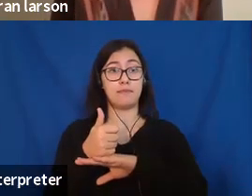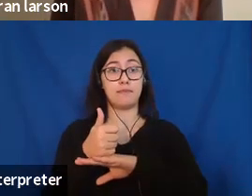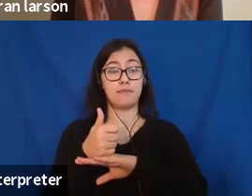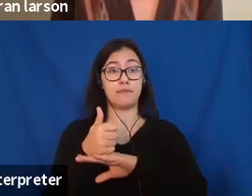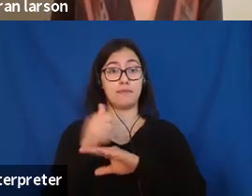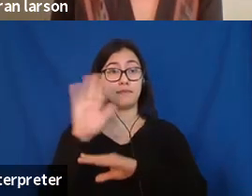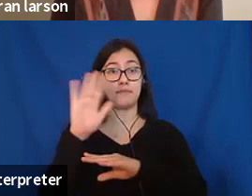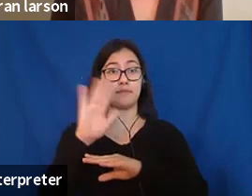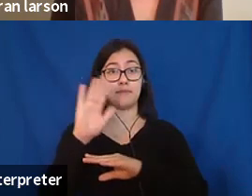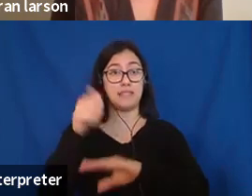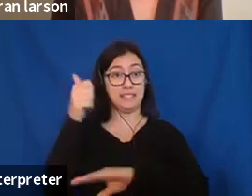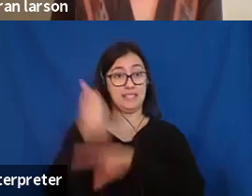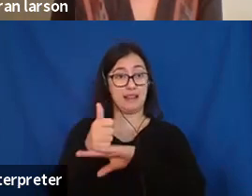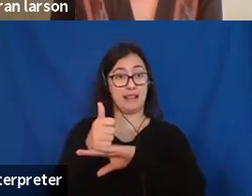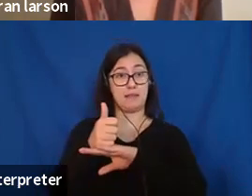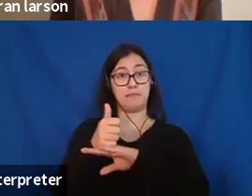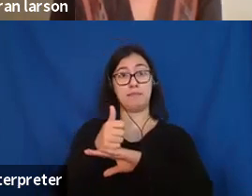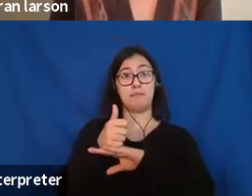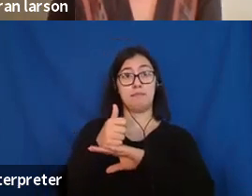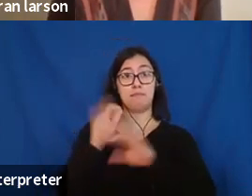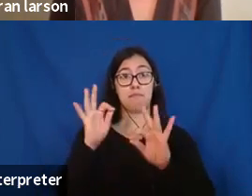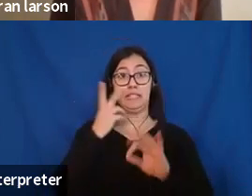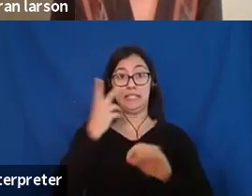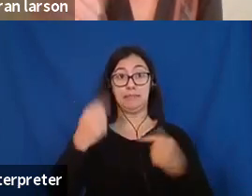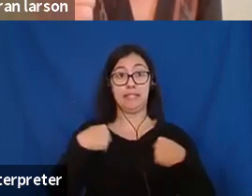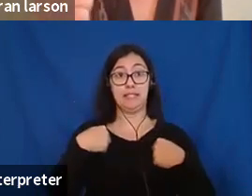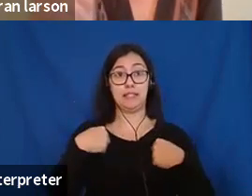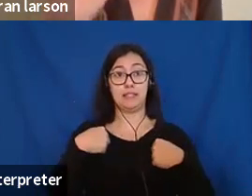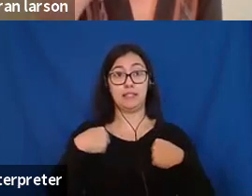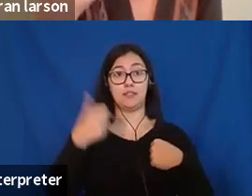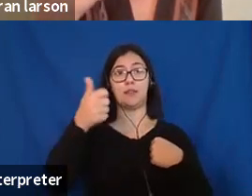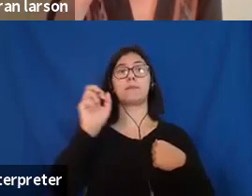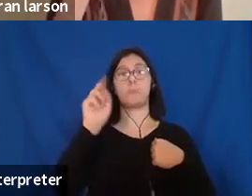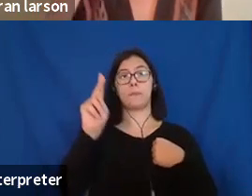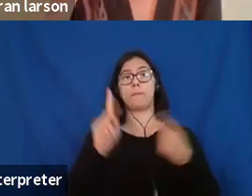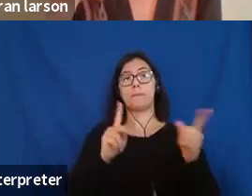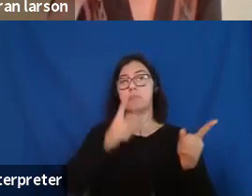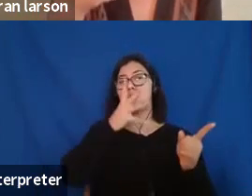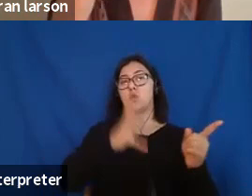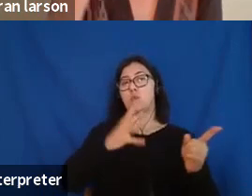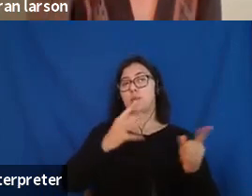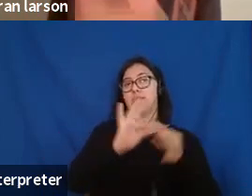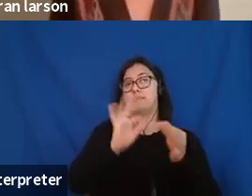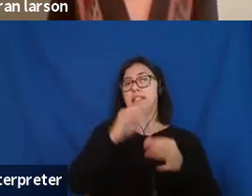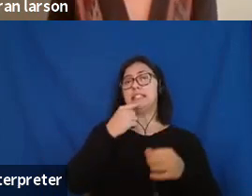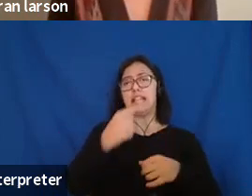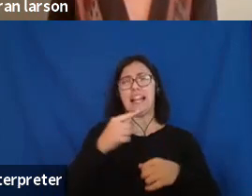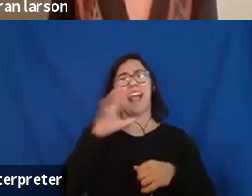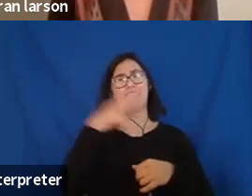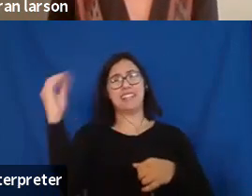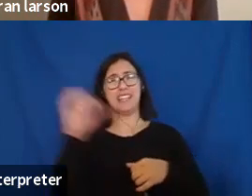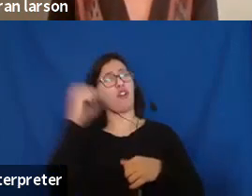Deborah, I have to leave. I just told everyone in the chat room, but I'm going to try to come back at the end. Great,